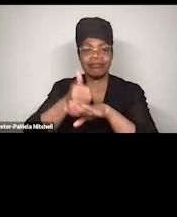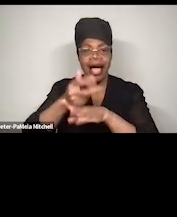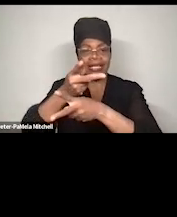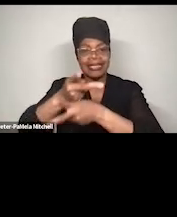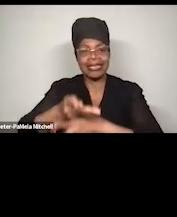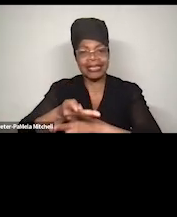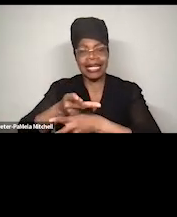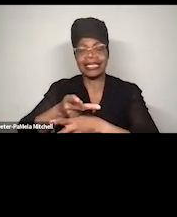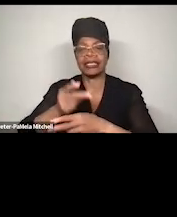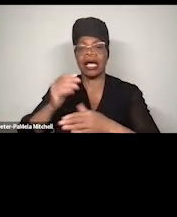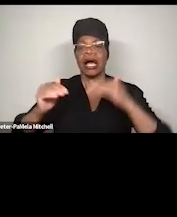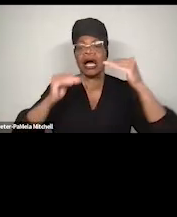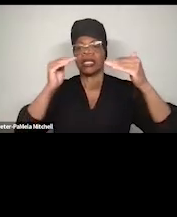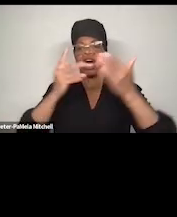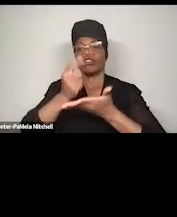not housed.